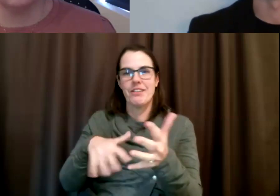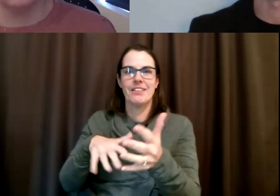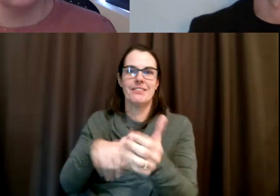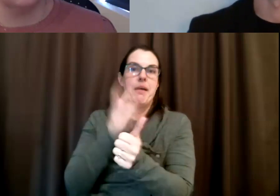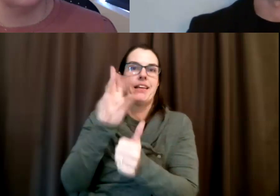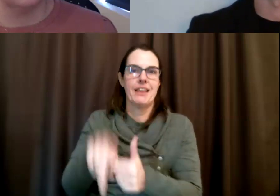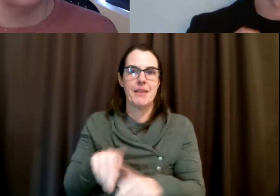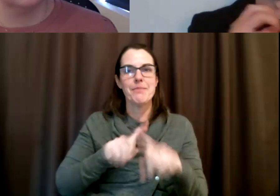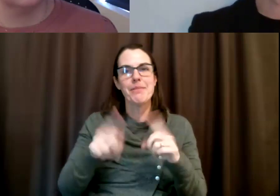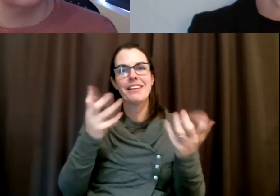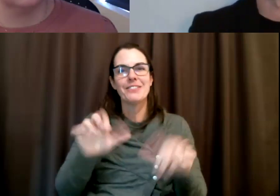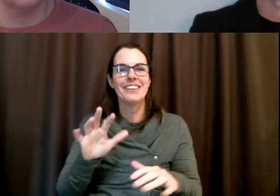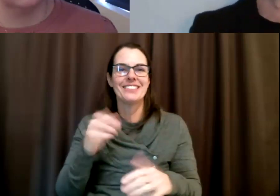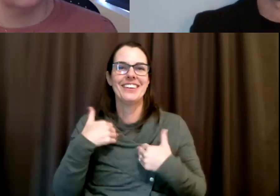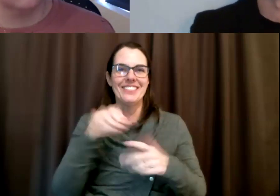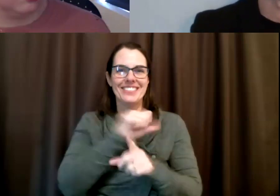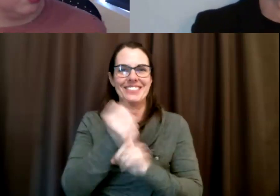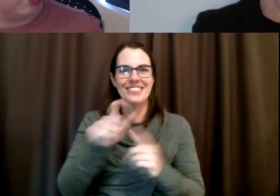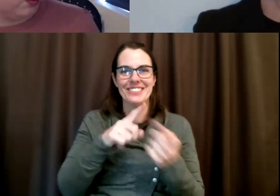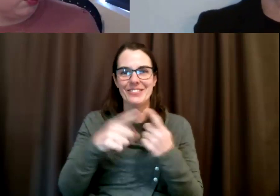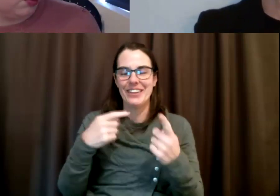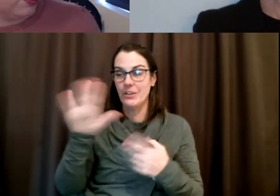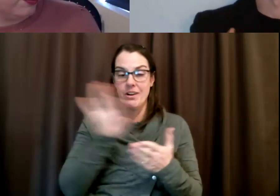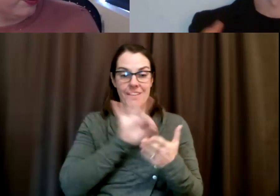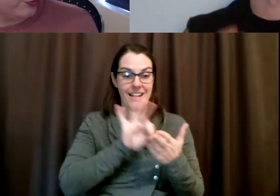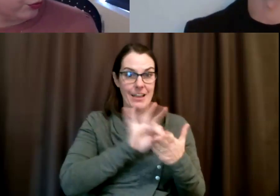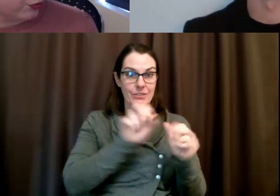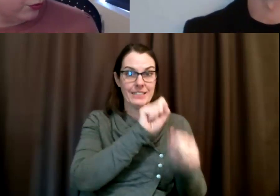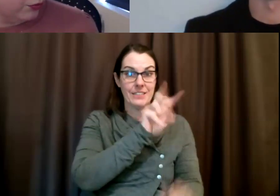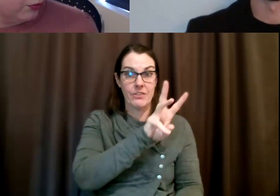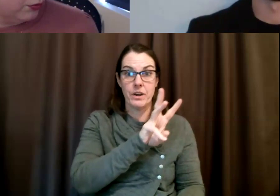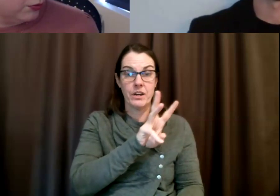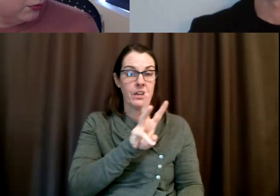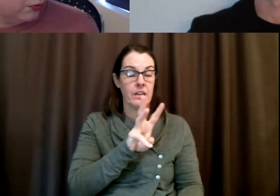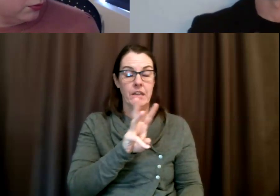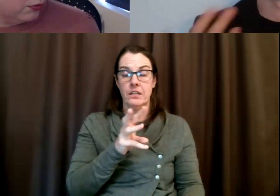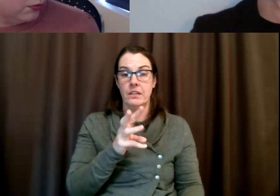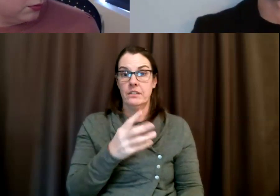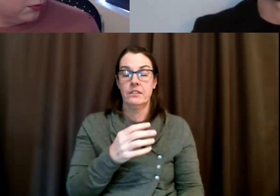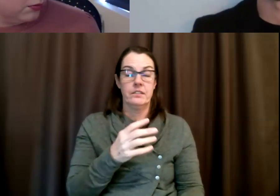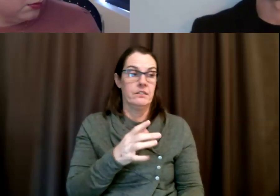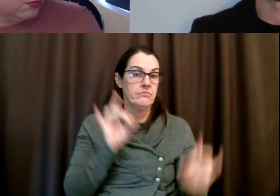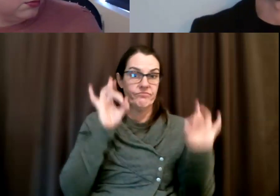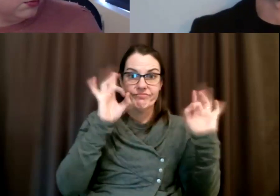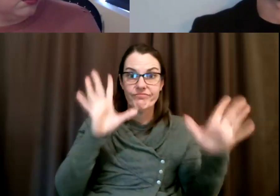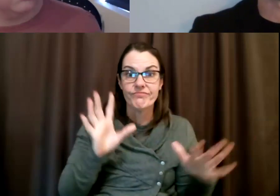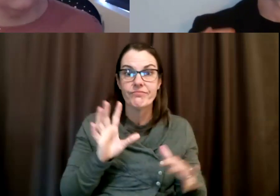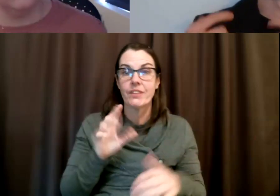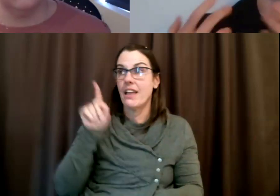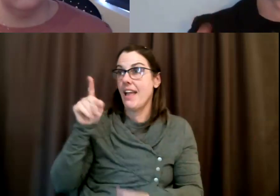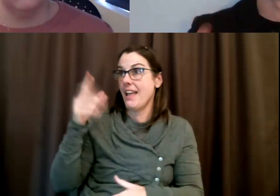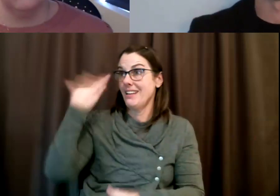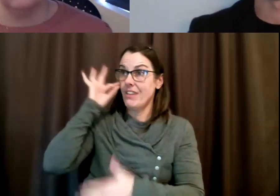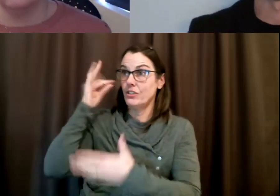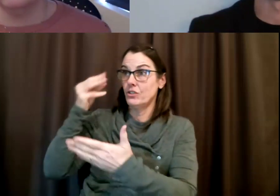get into a situation where you have a grossly inadequate accounting software and you've accepted a federal award, and now you have to try to do the accounting